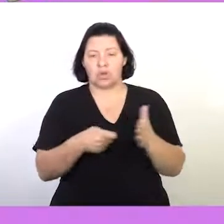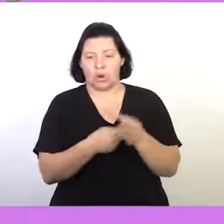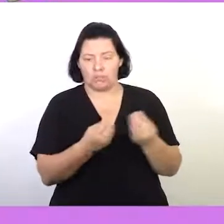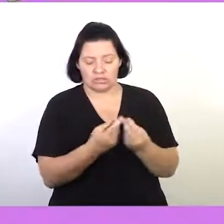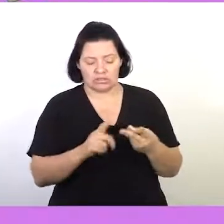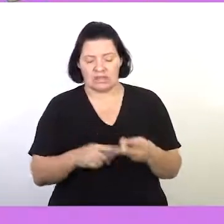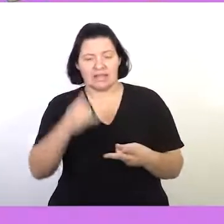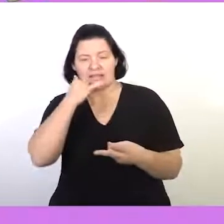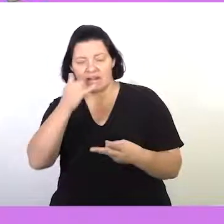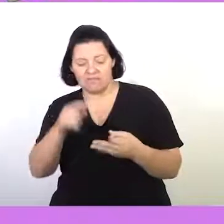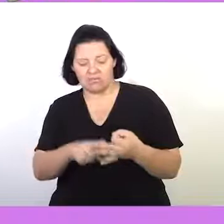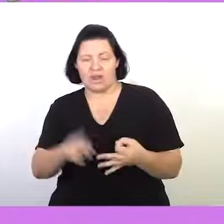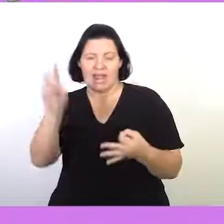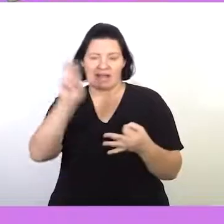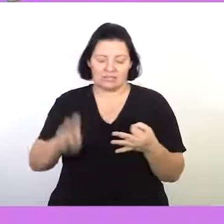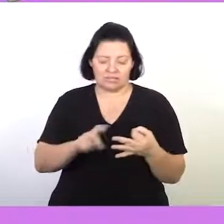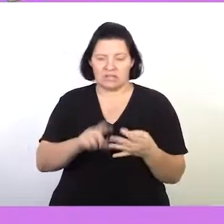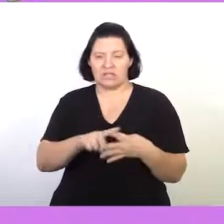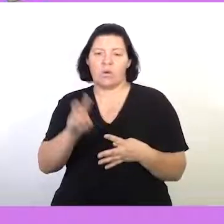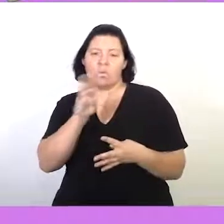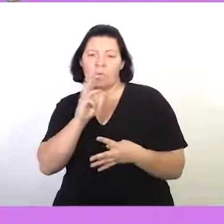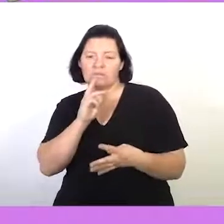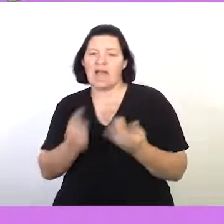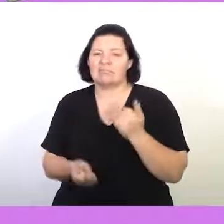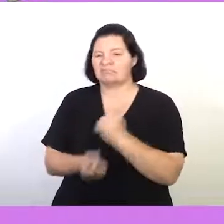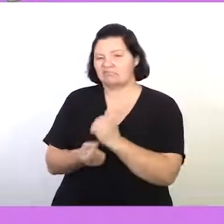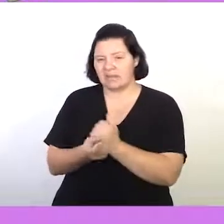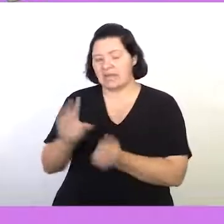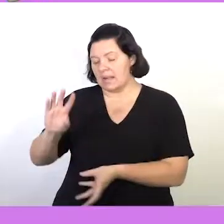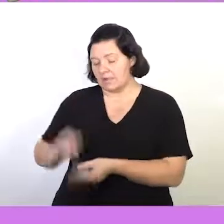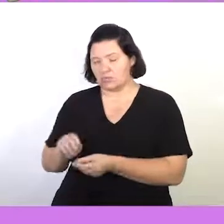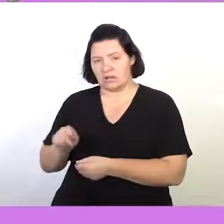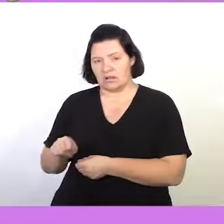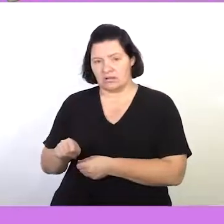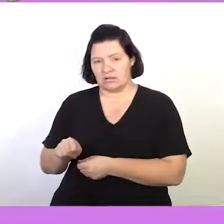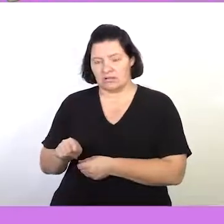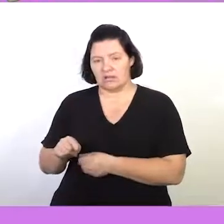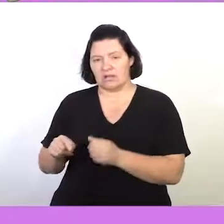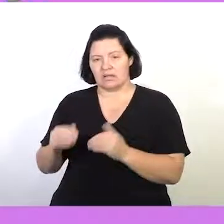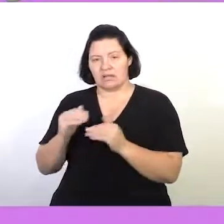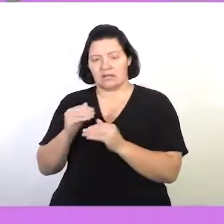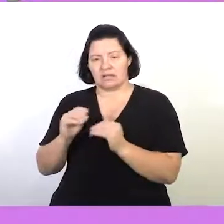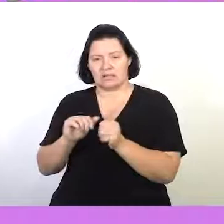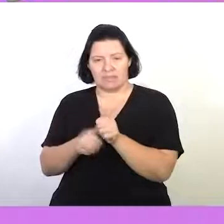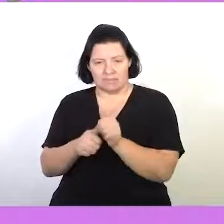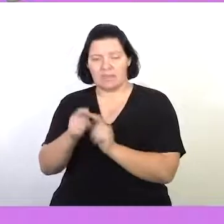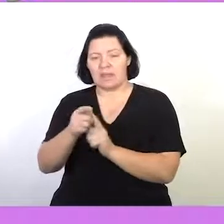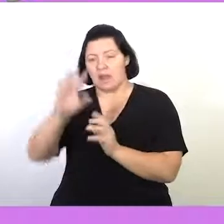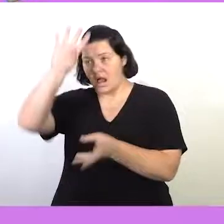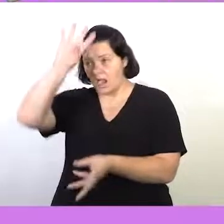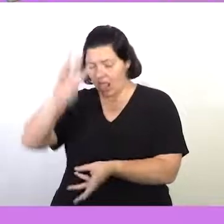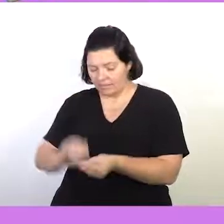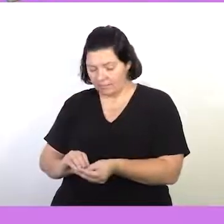purchases, telephone, electricity, water, and incidentals. Then again, the subtotal. And then lastly, we have the total